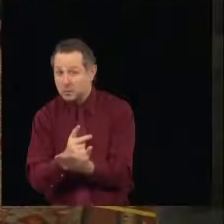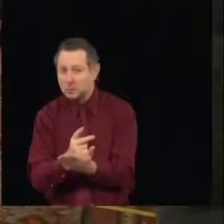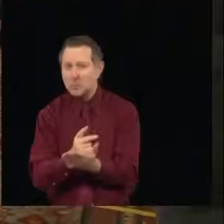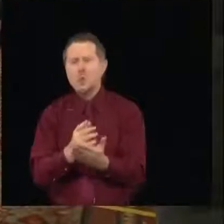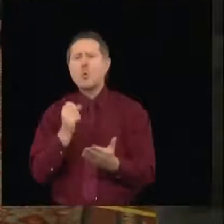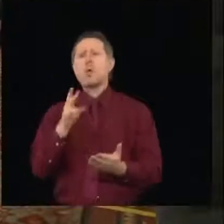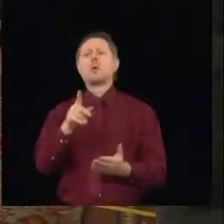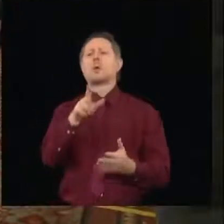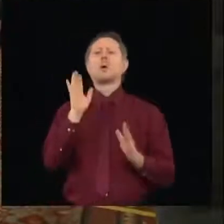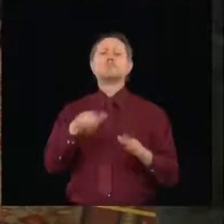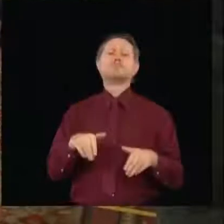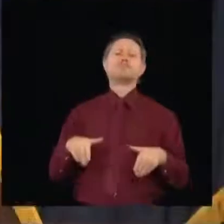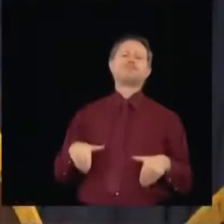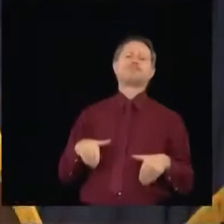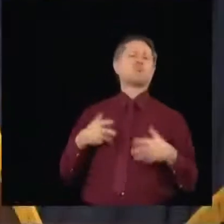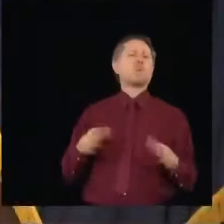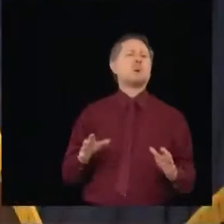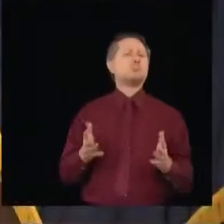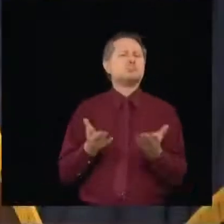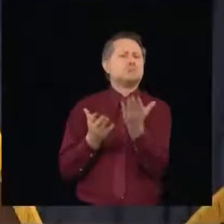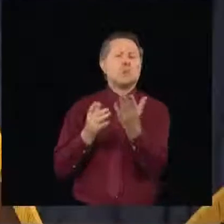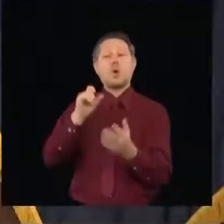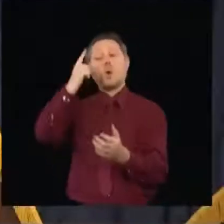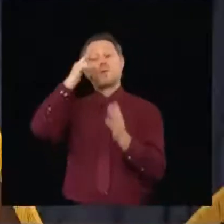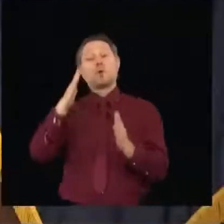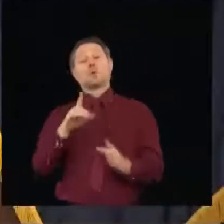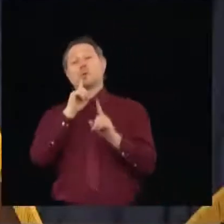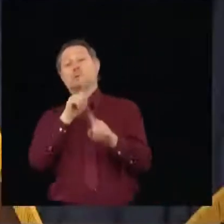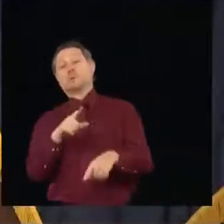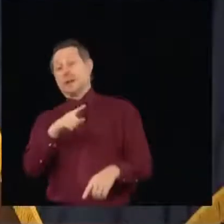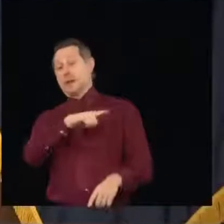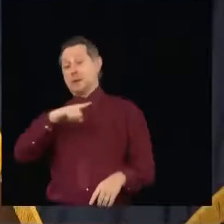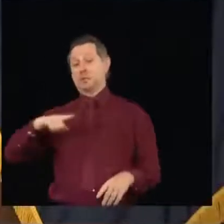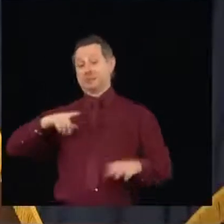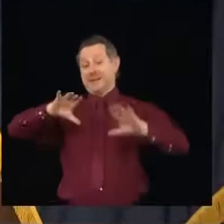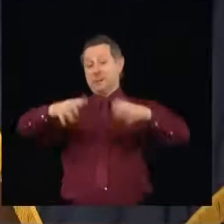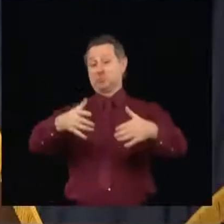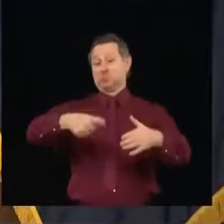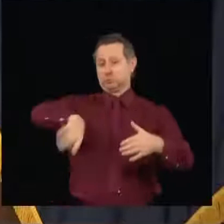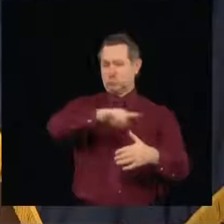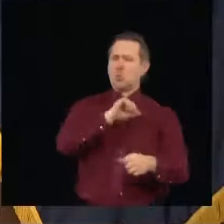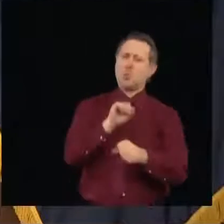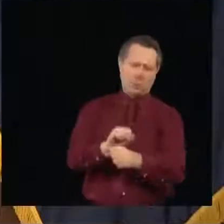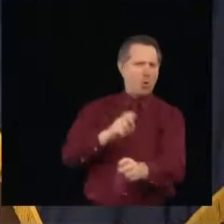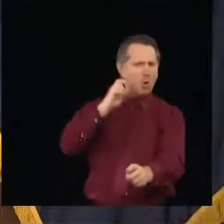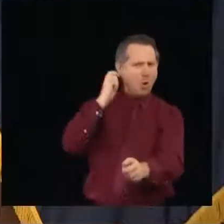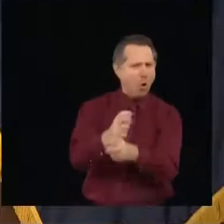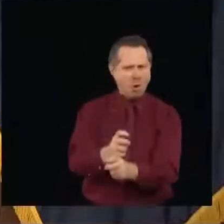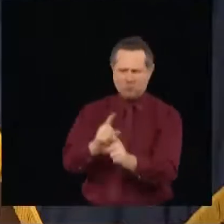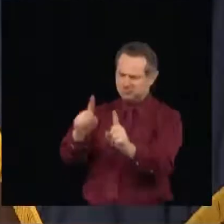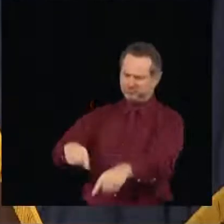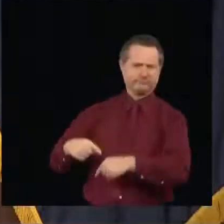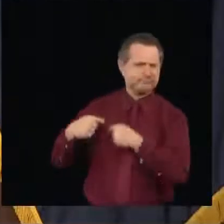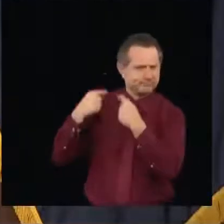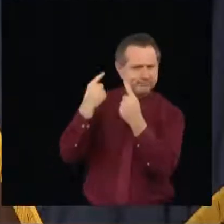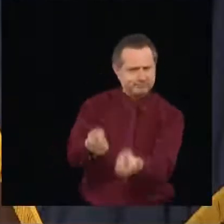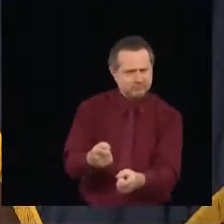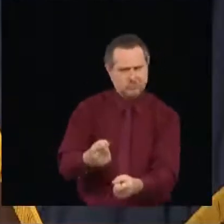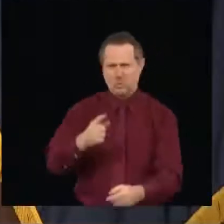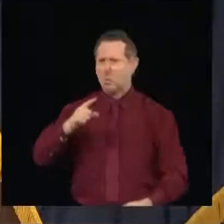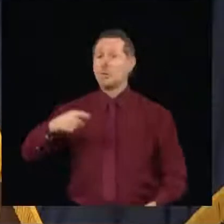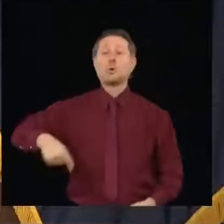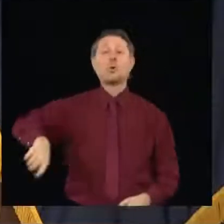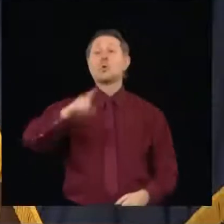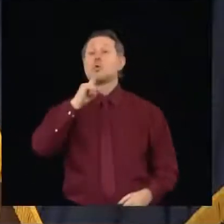here in Albany? Well, the lawmakers, in many ways, are working harder than they've worked in a long time. I think all elected officials are